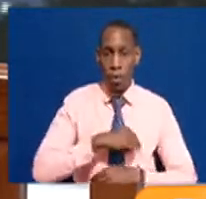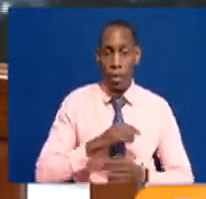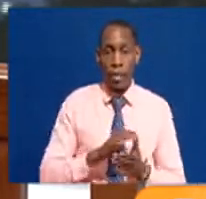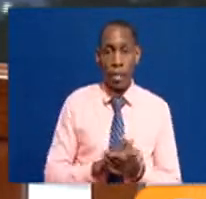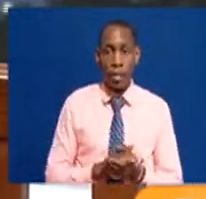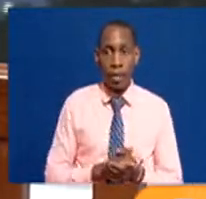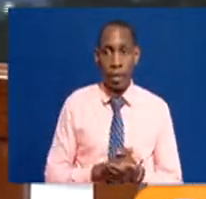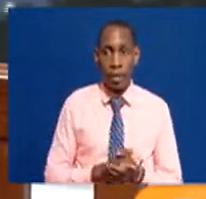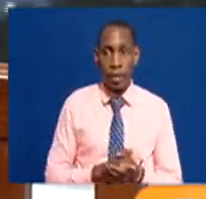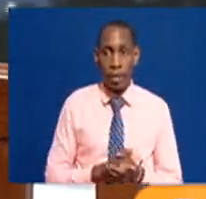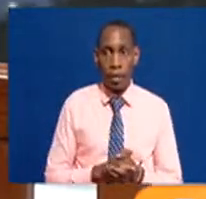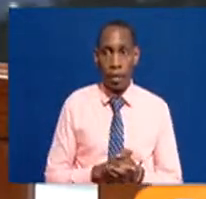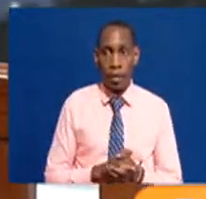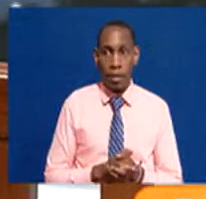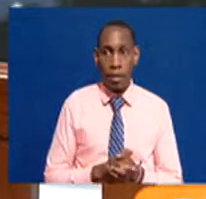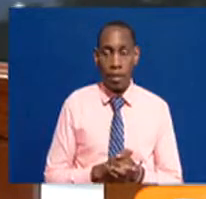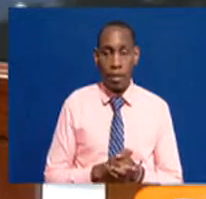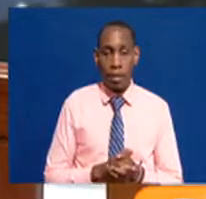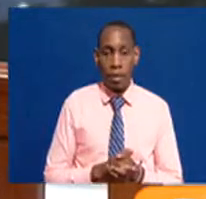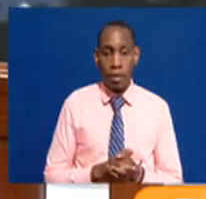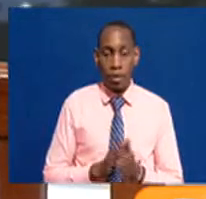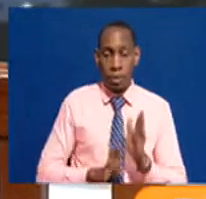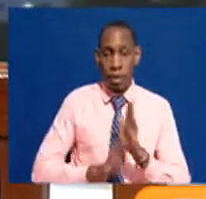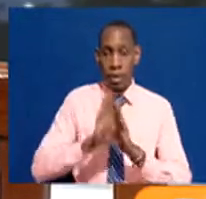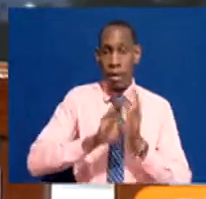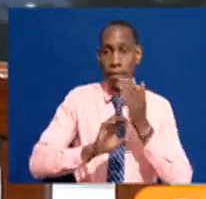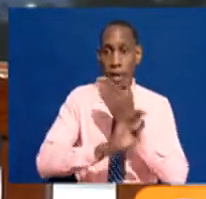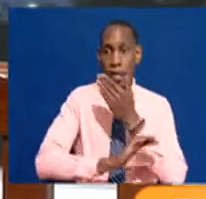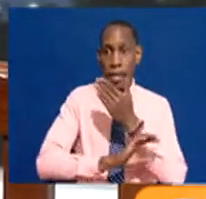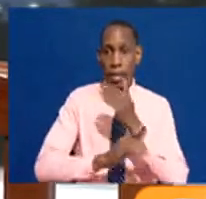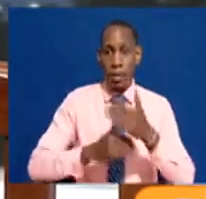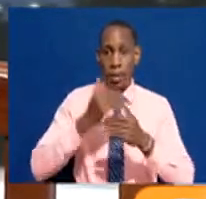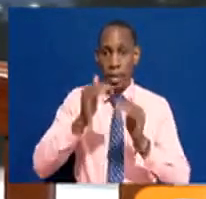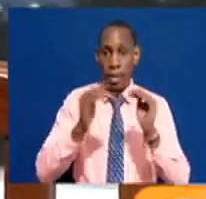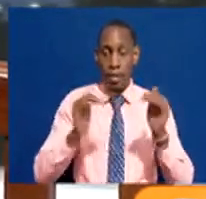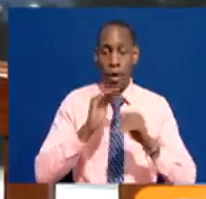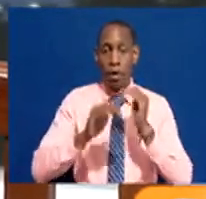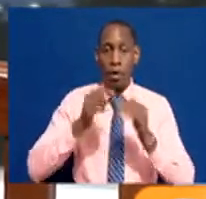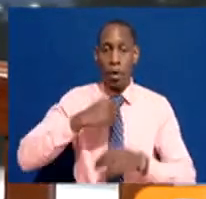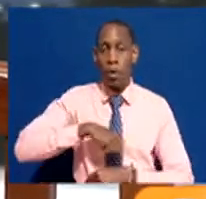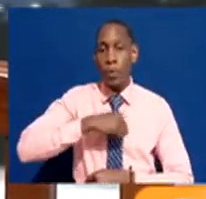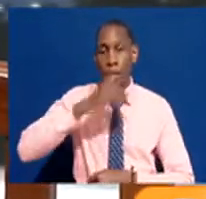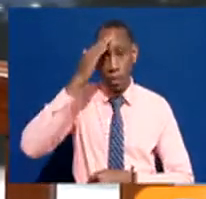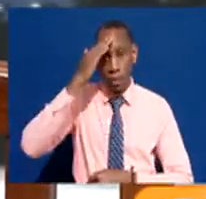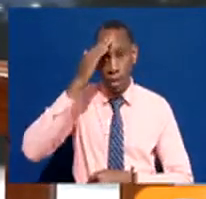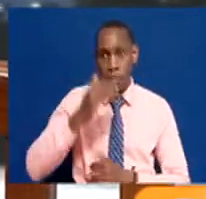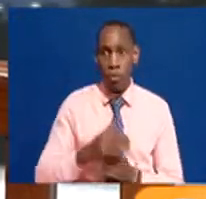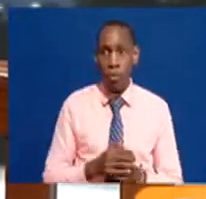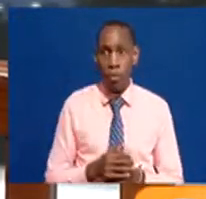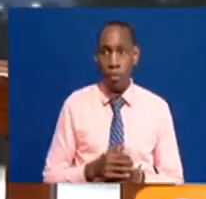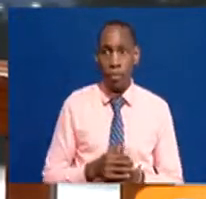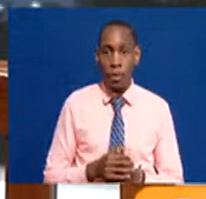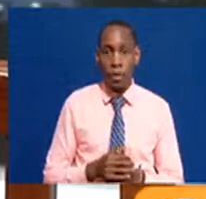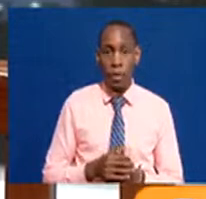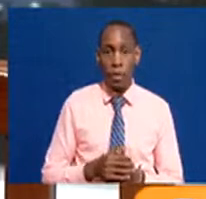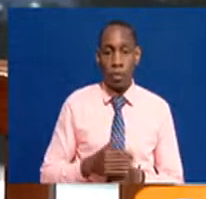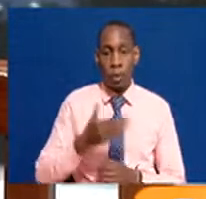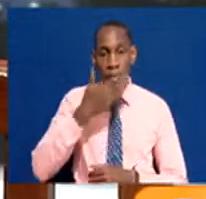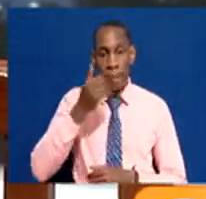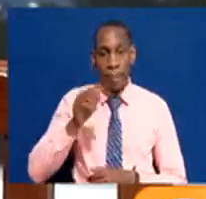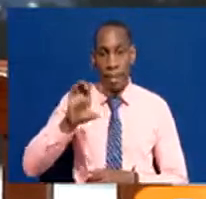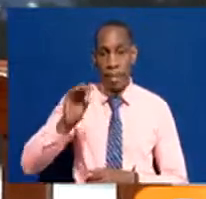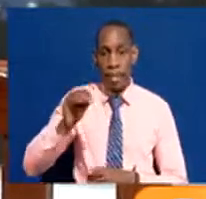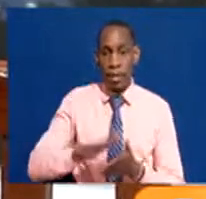do we get or move this country to the next level. We all know that we have the best CEO. You call